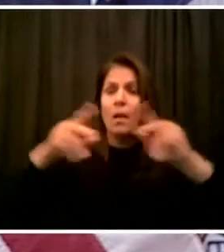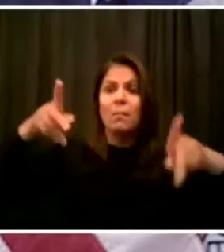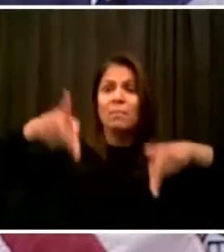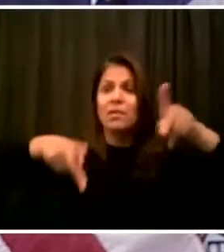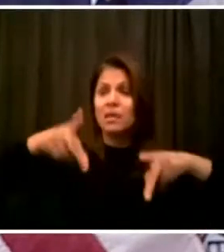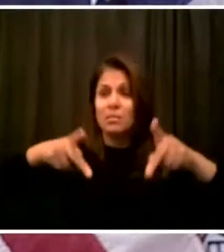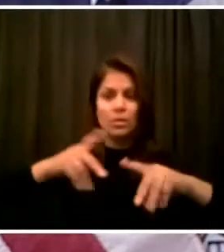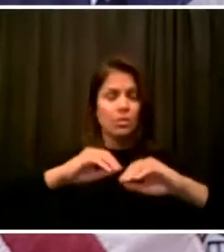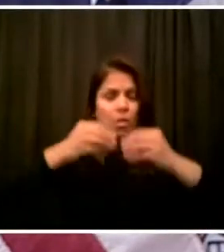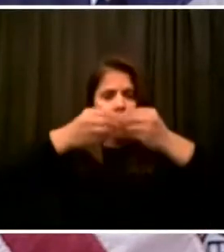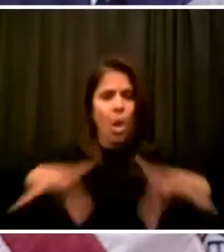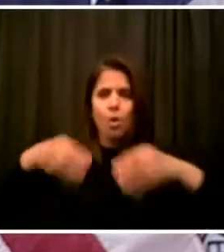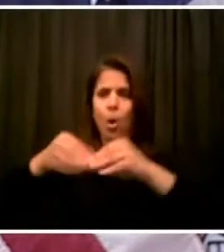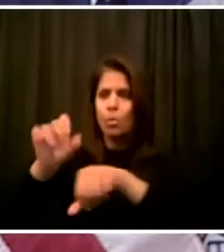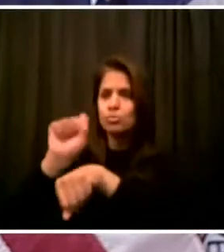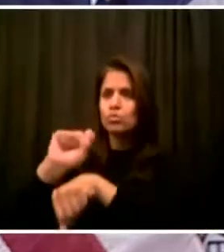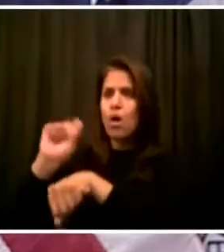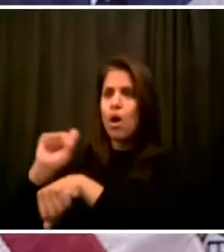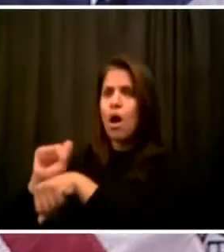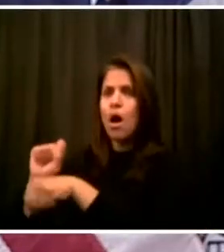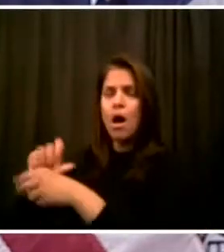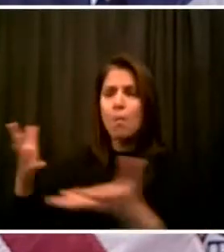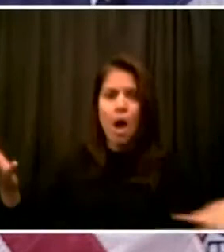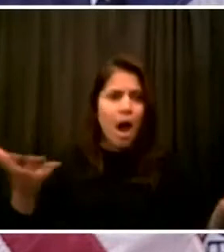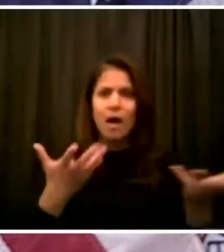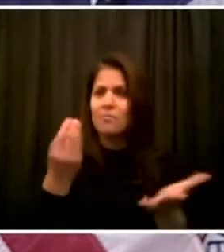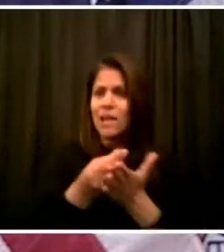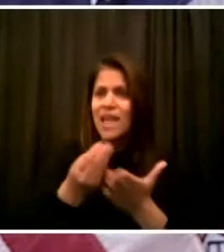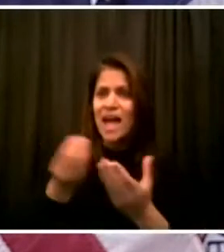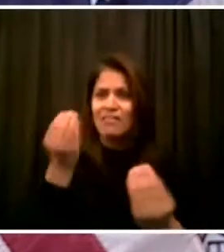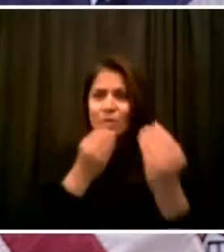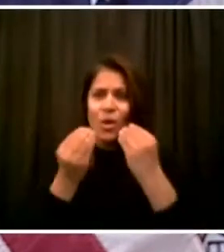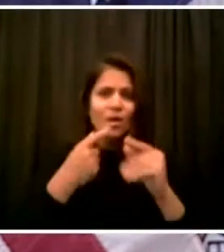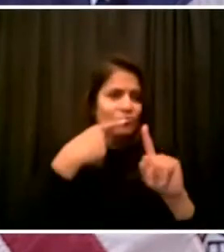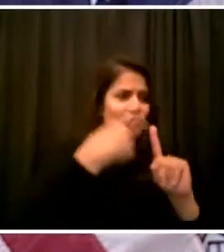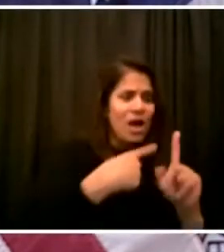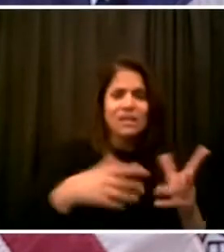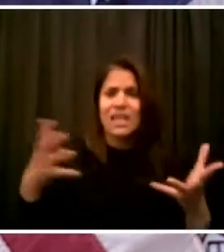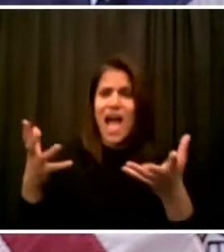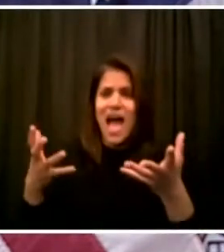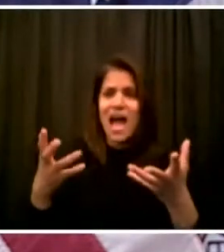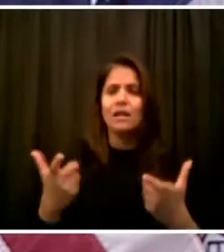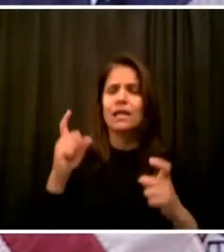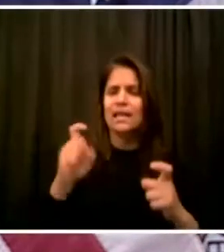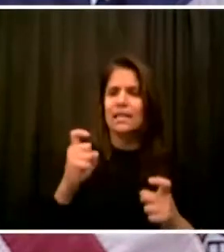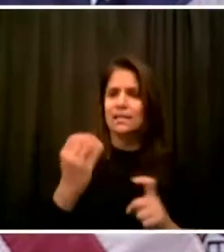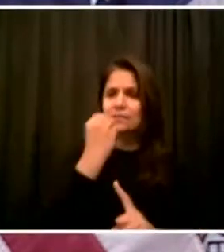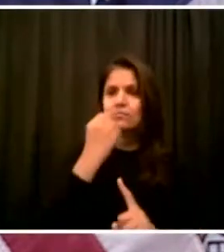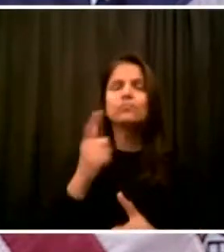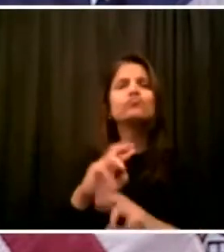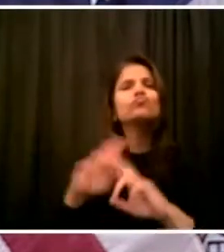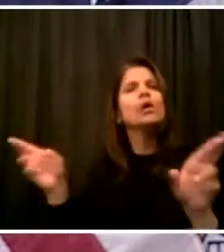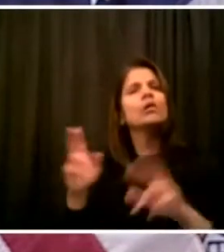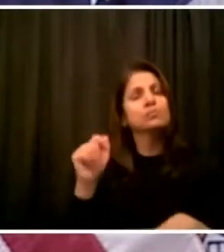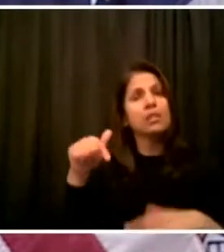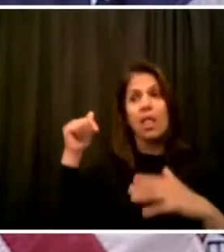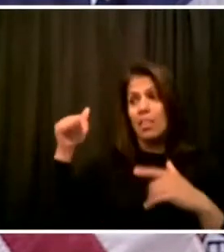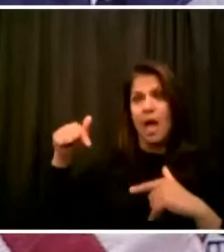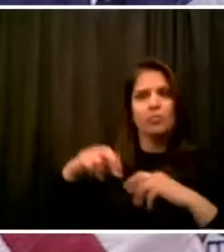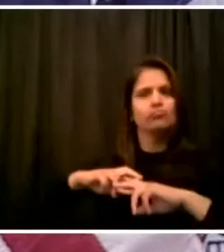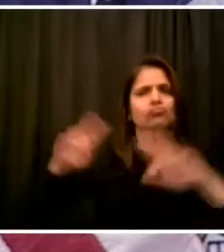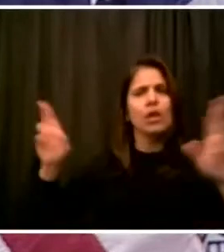and grow and reach more and more people, but always the right way, always with quality food. And if ever there's a mistake, and there will be mistakes because there's